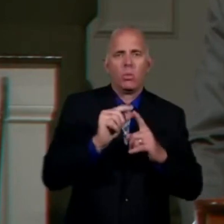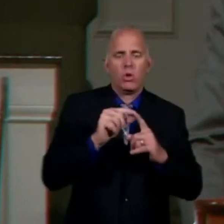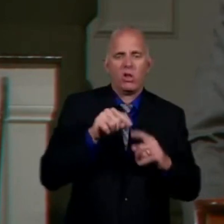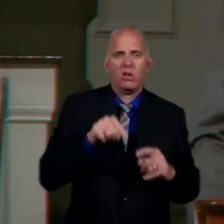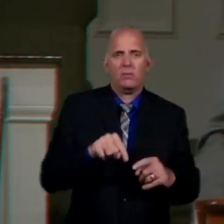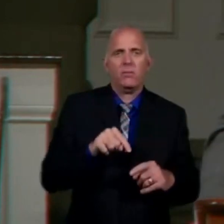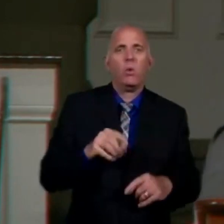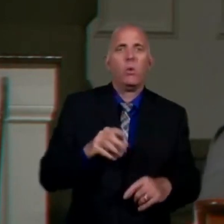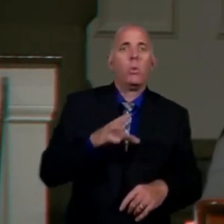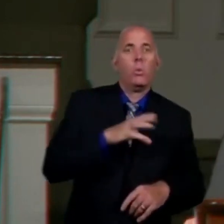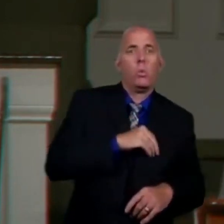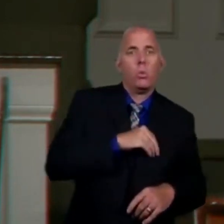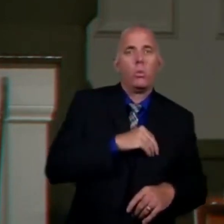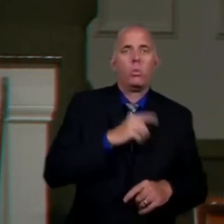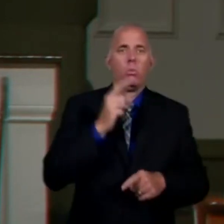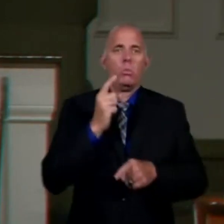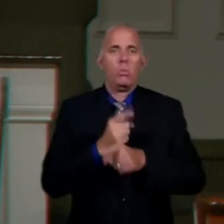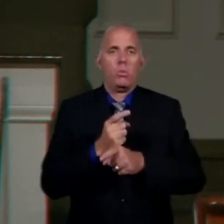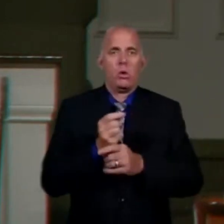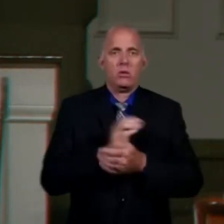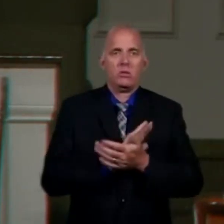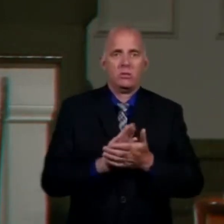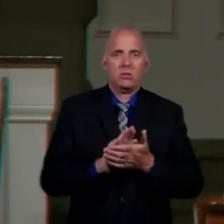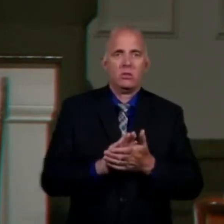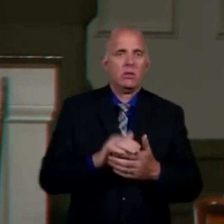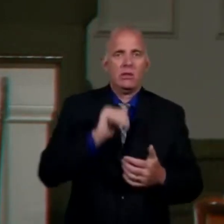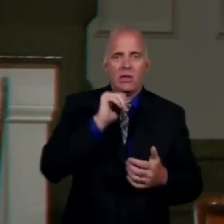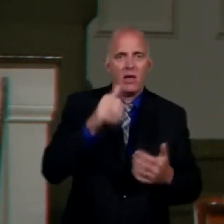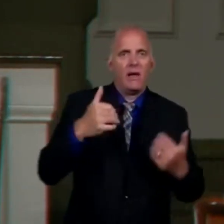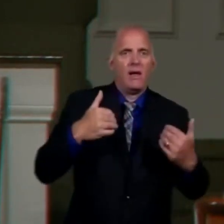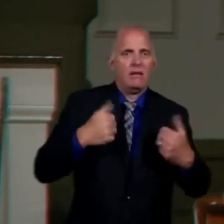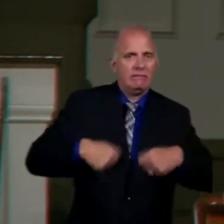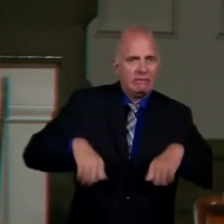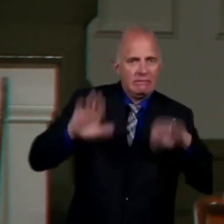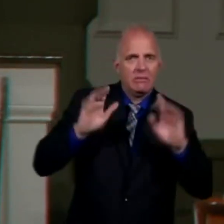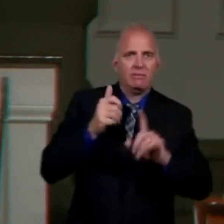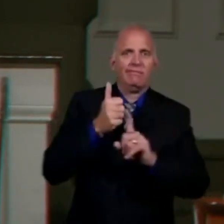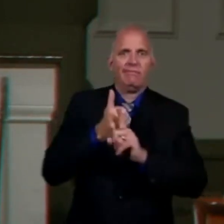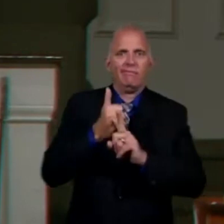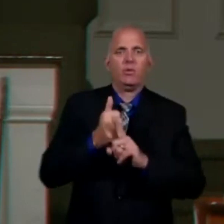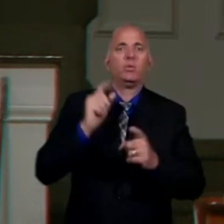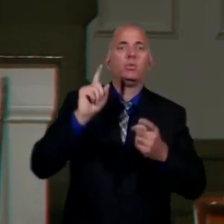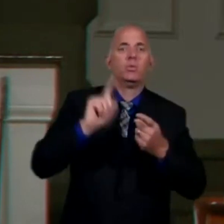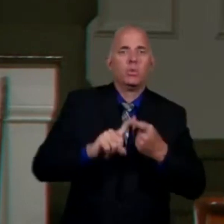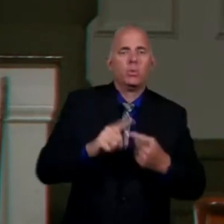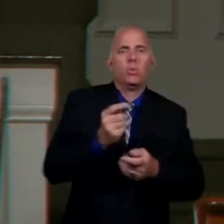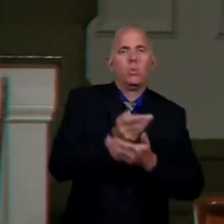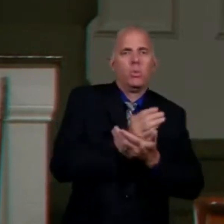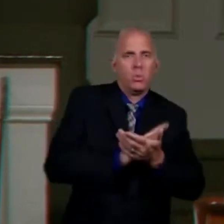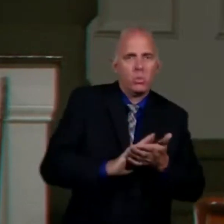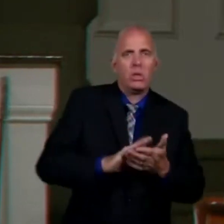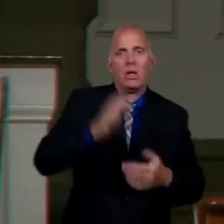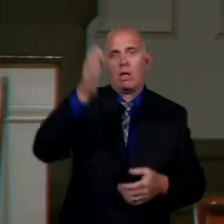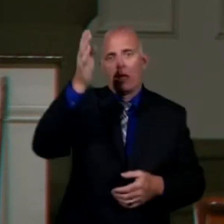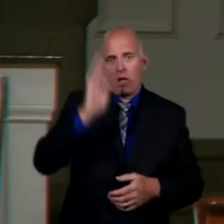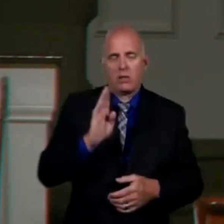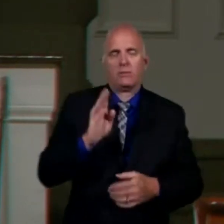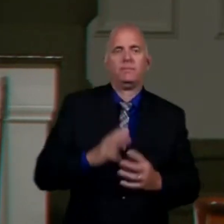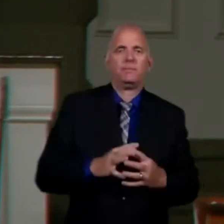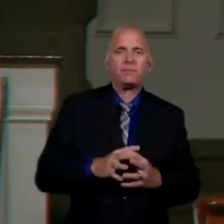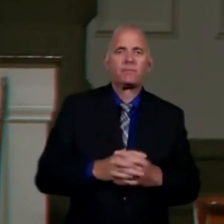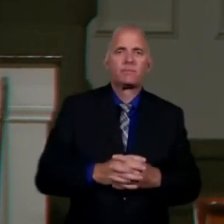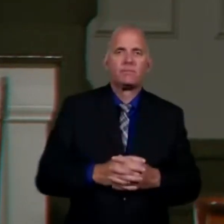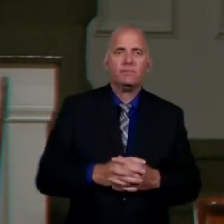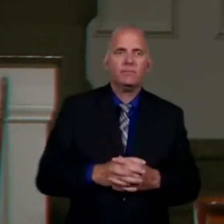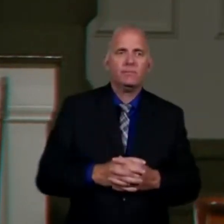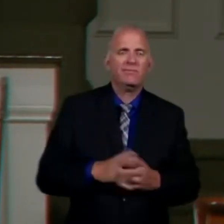Own righteousness, not having not submitted themselves unto the righteousness of God. What would you say the key word